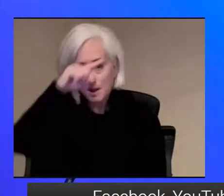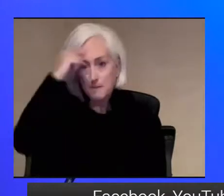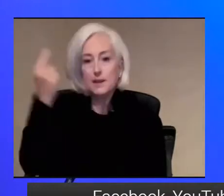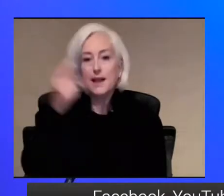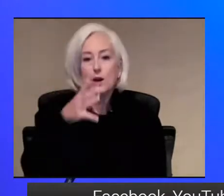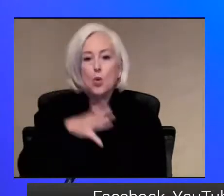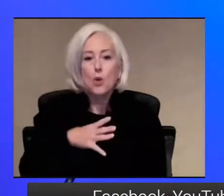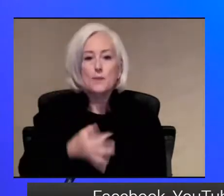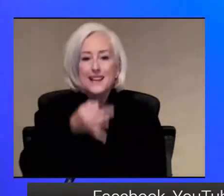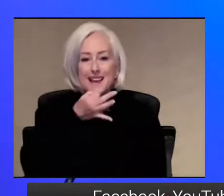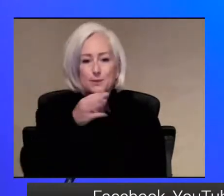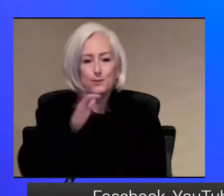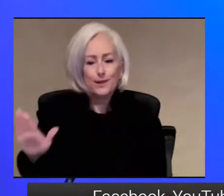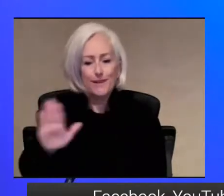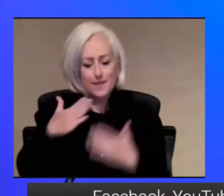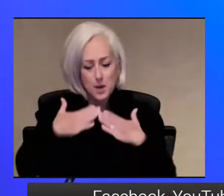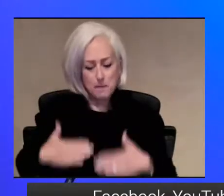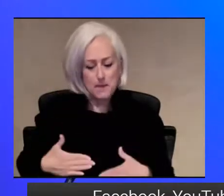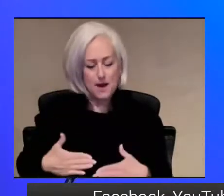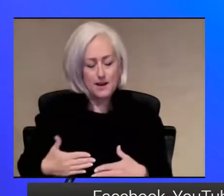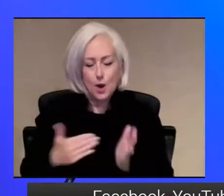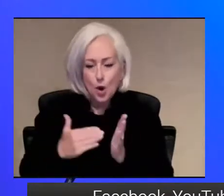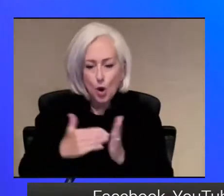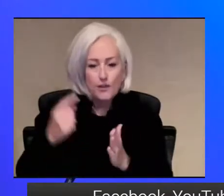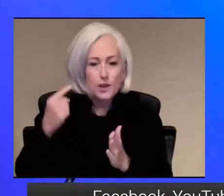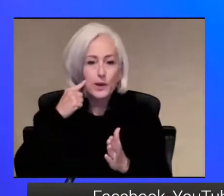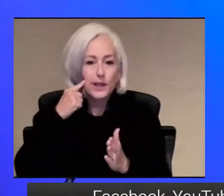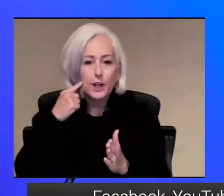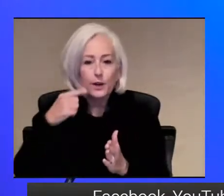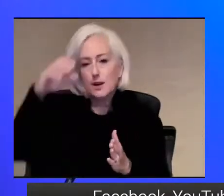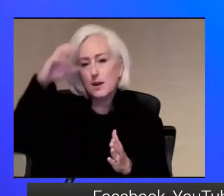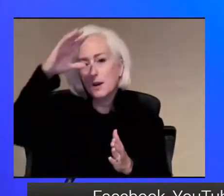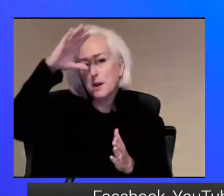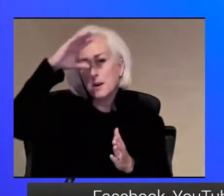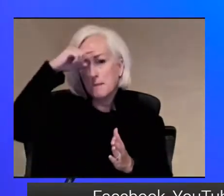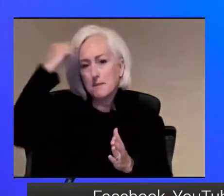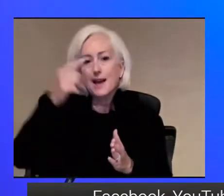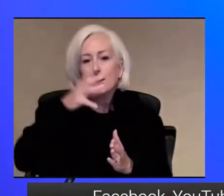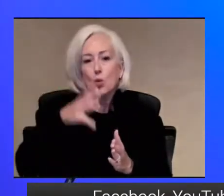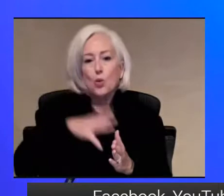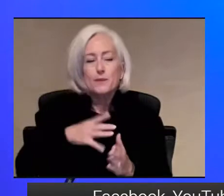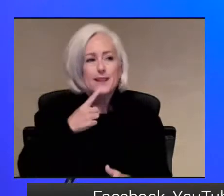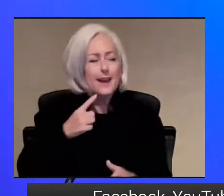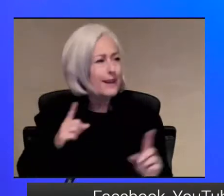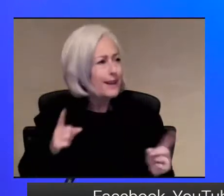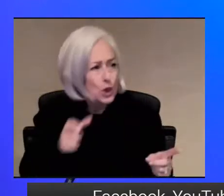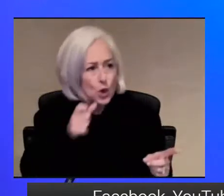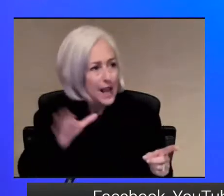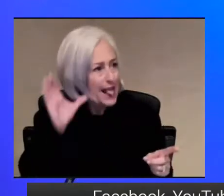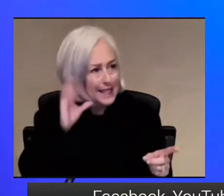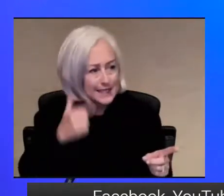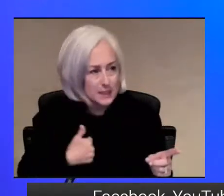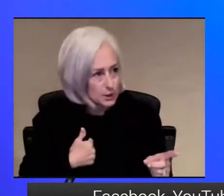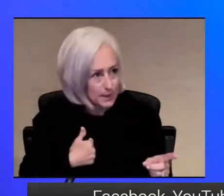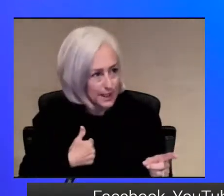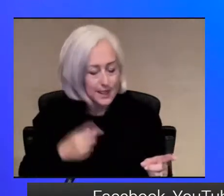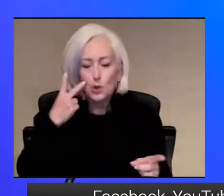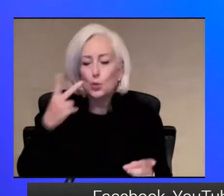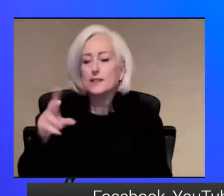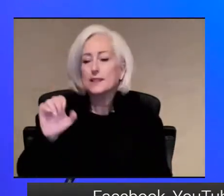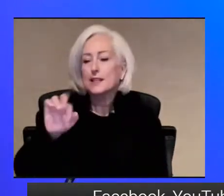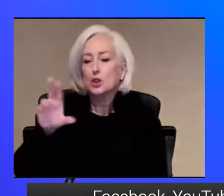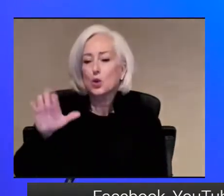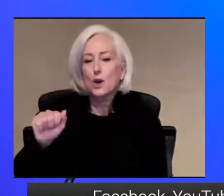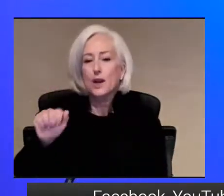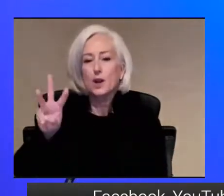bodies, right? So we often hear Black women say, I'm not listened to. We saw that in Serena Williams. We see that in all social